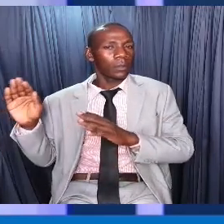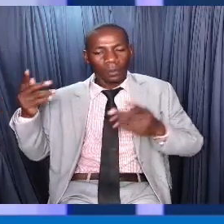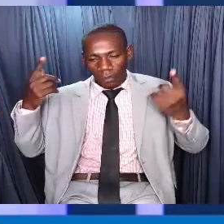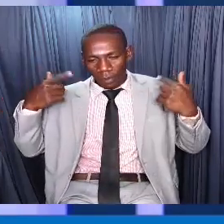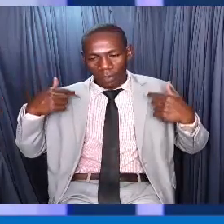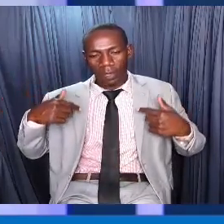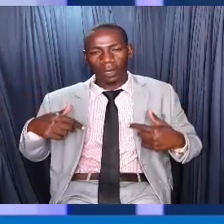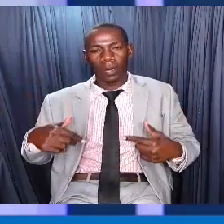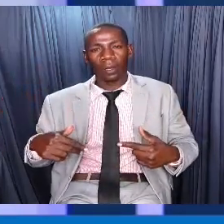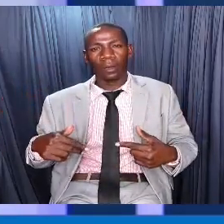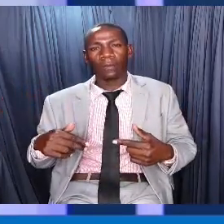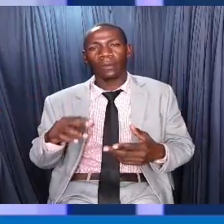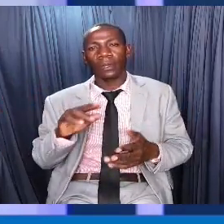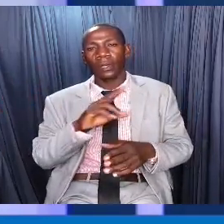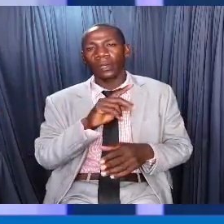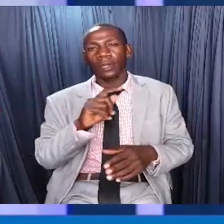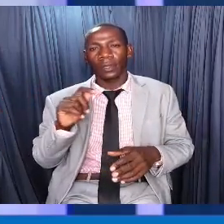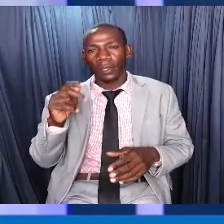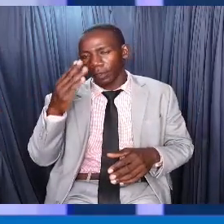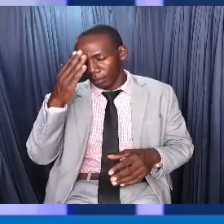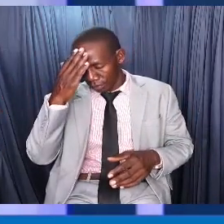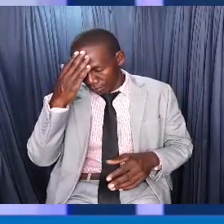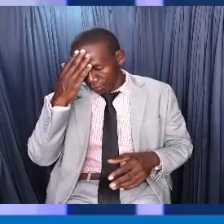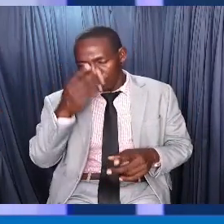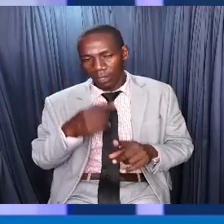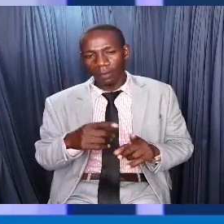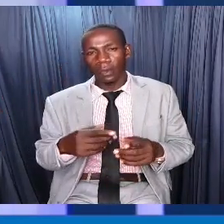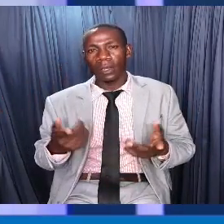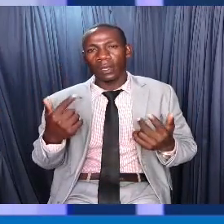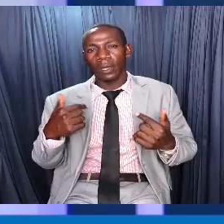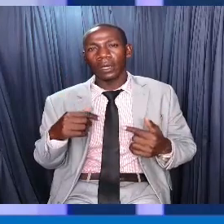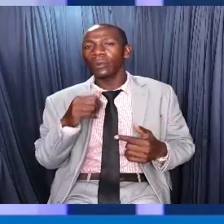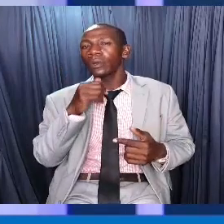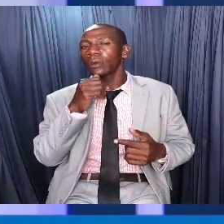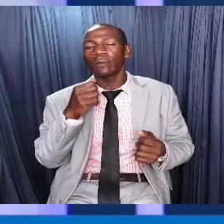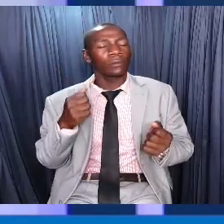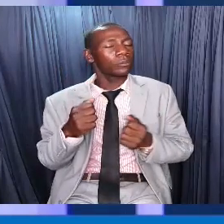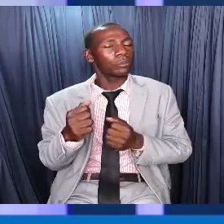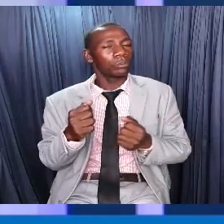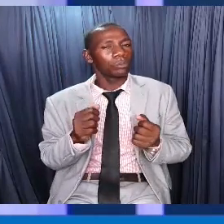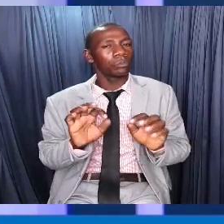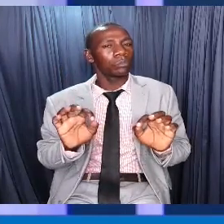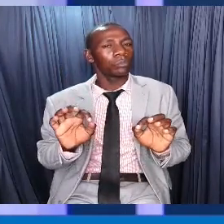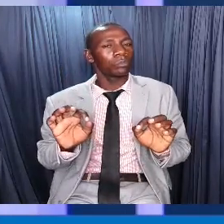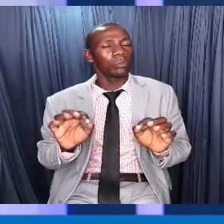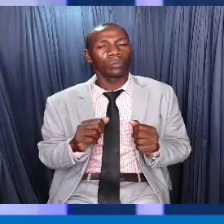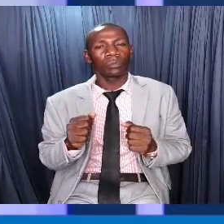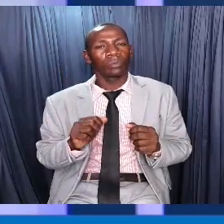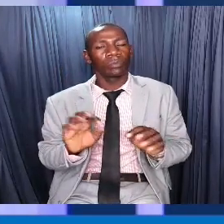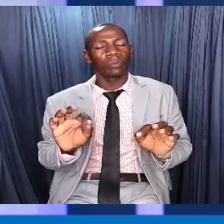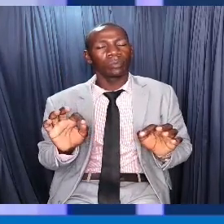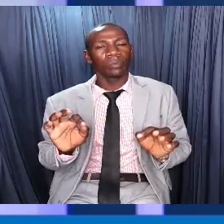unyenyekevu. He put on the humility. Sasa kila ajaye. Now whoever comes. Haji anataka kumpiga. Not coming for fight.